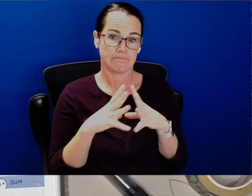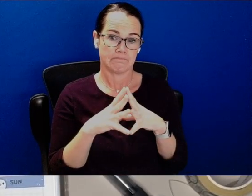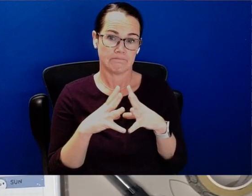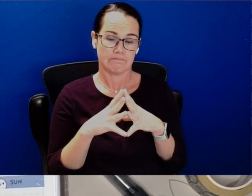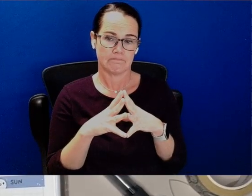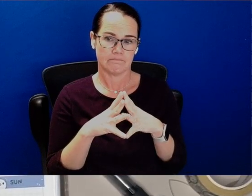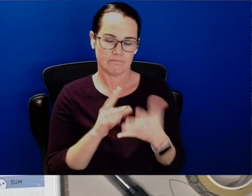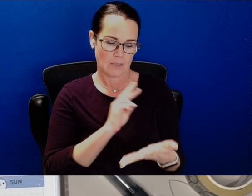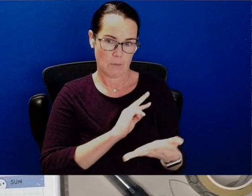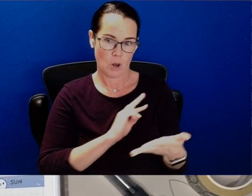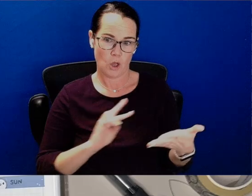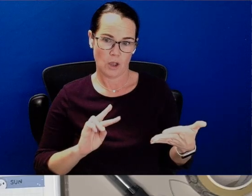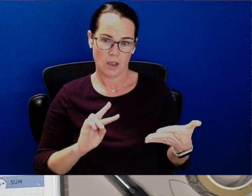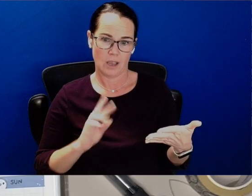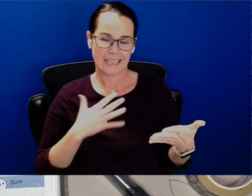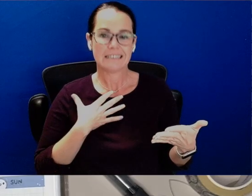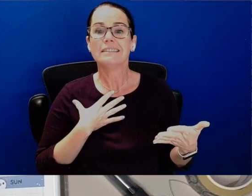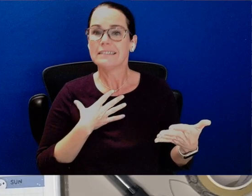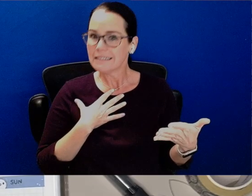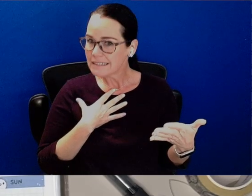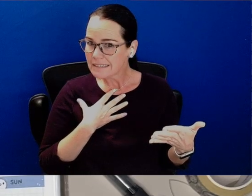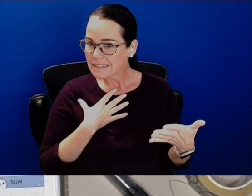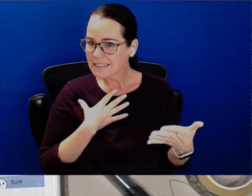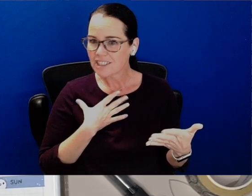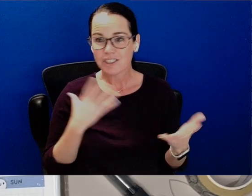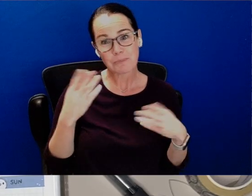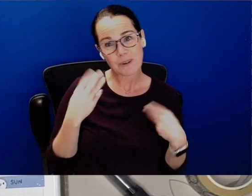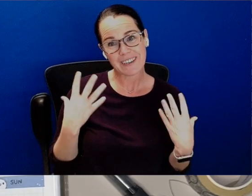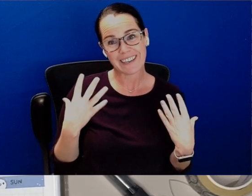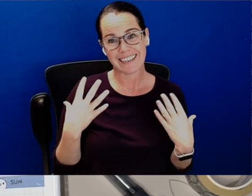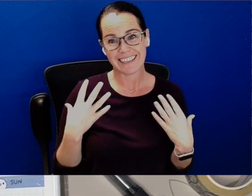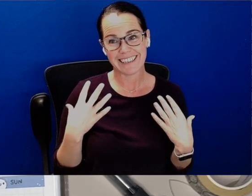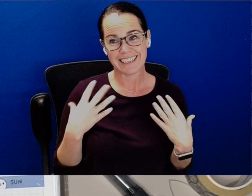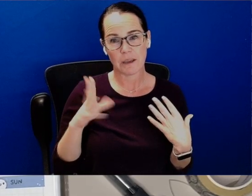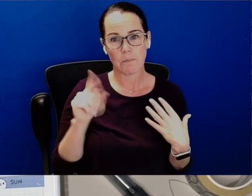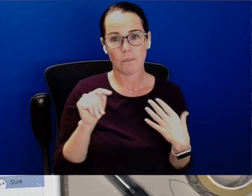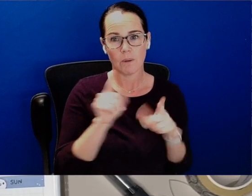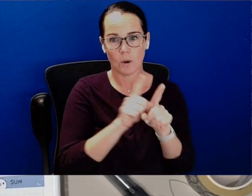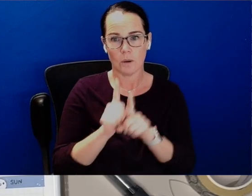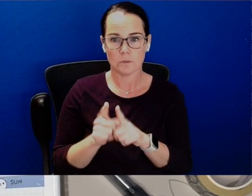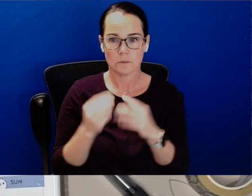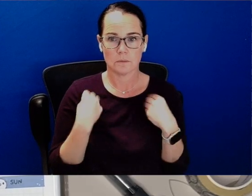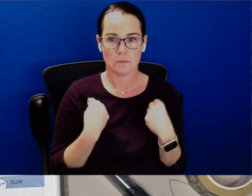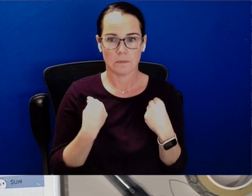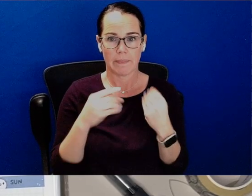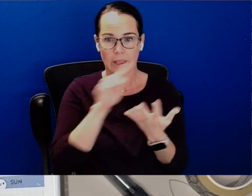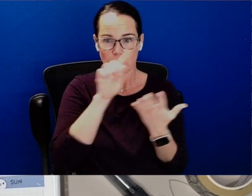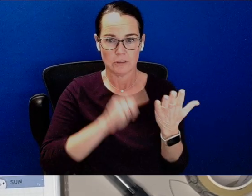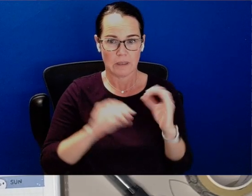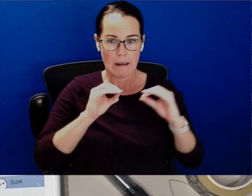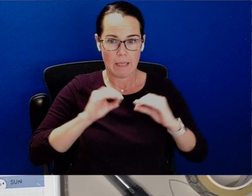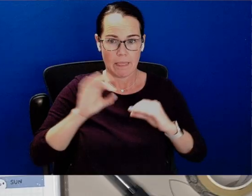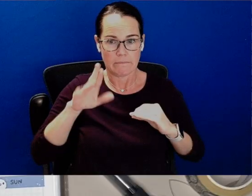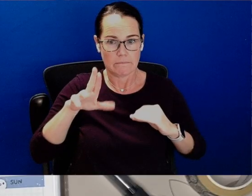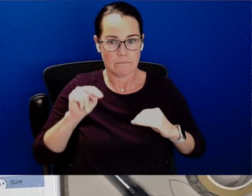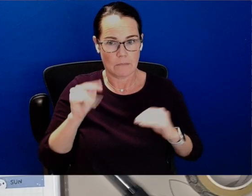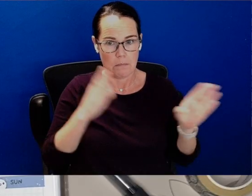I am looking at this and I'm like, okay, she's so pretty, but also I have nothing fun planned.